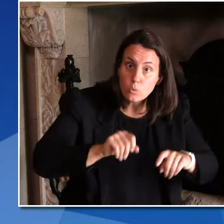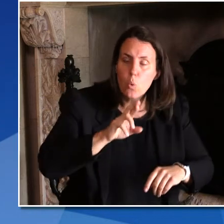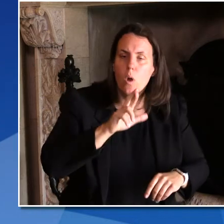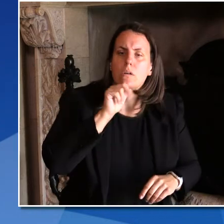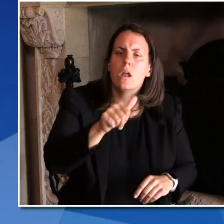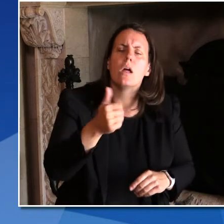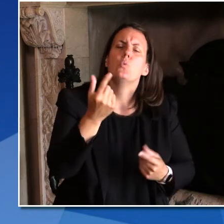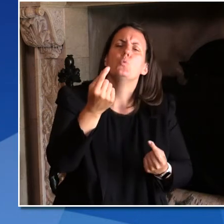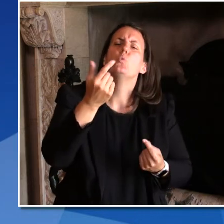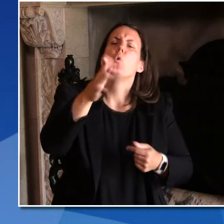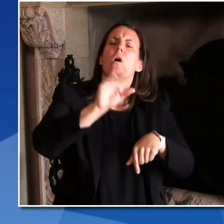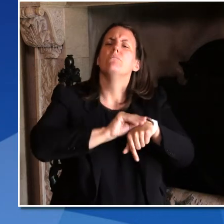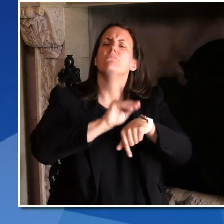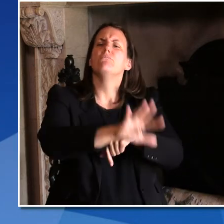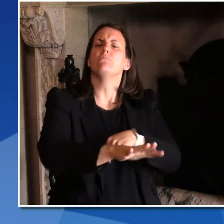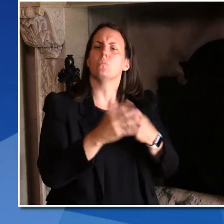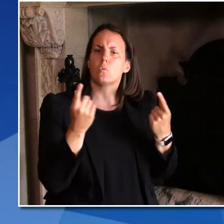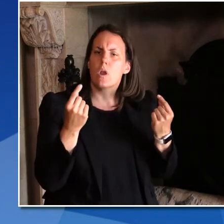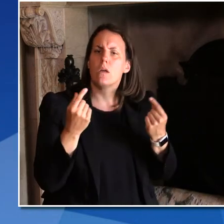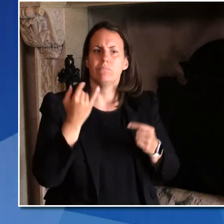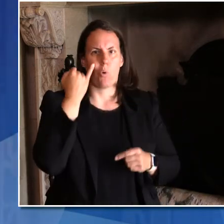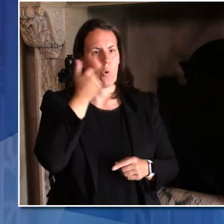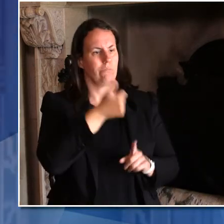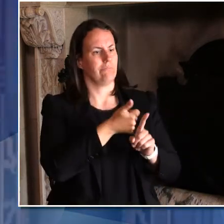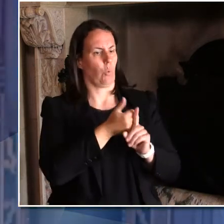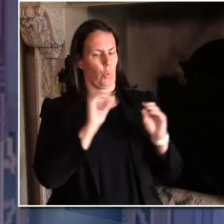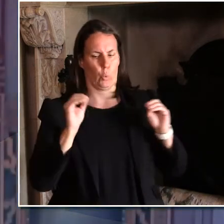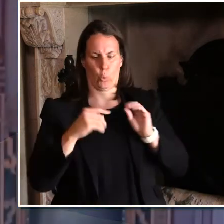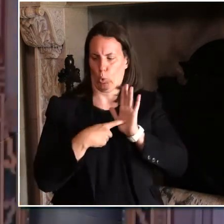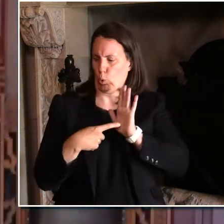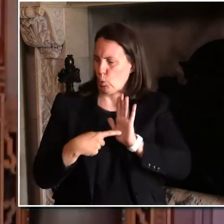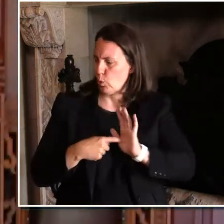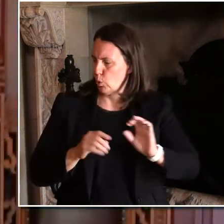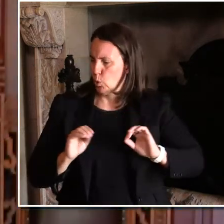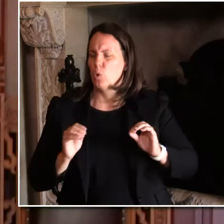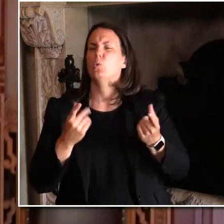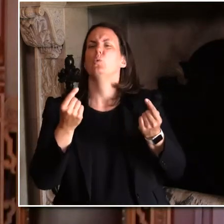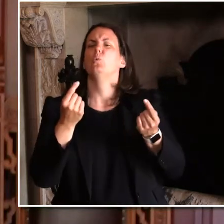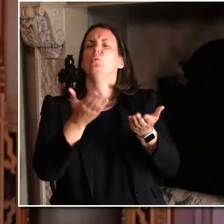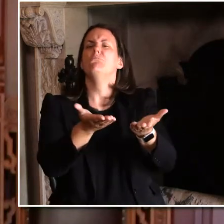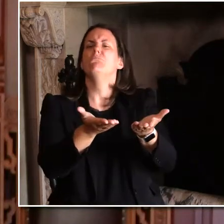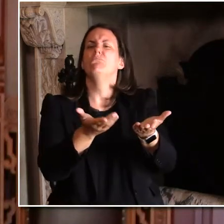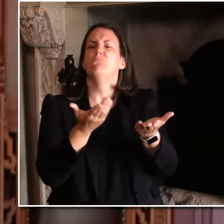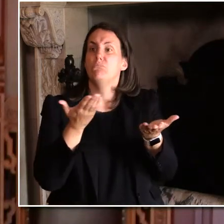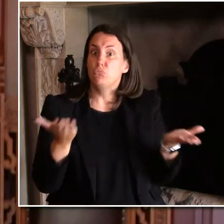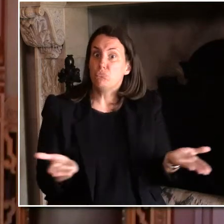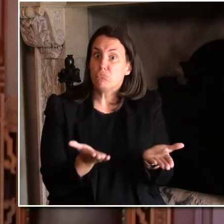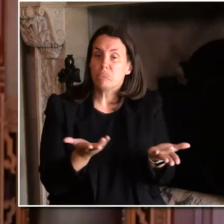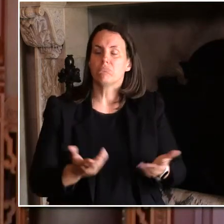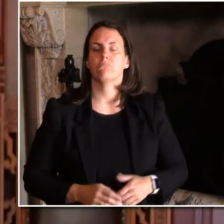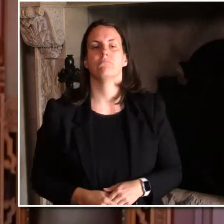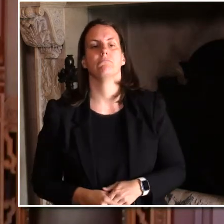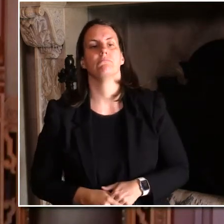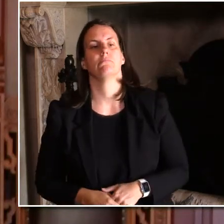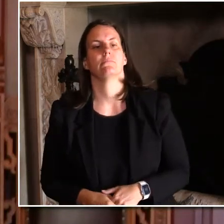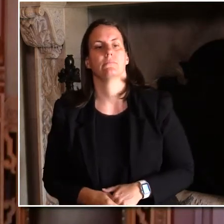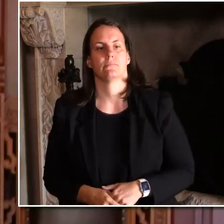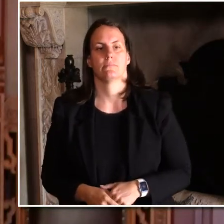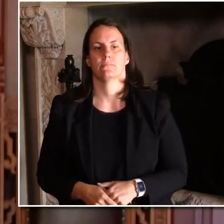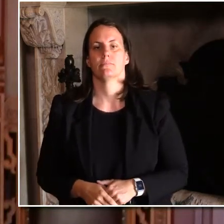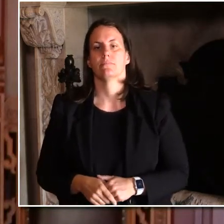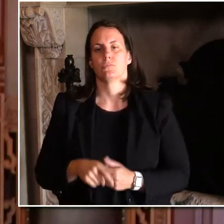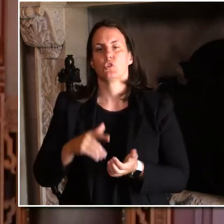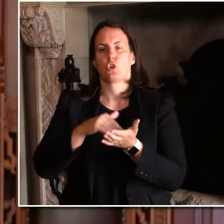exposures? Yeah, I can at least start with that, and then I'm sure Dr. Westergaard will have something to add as well on the testing front. But no, I mean,